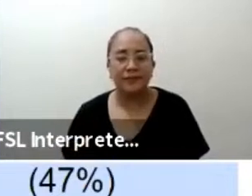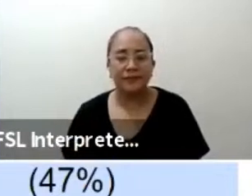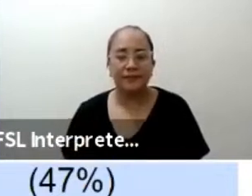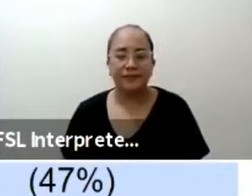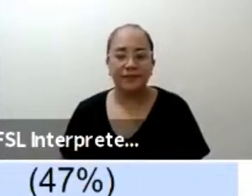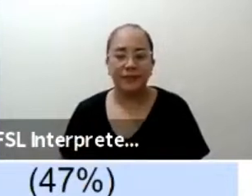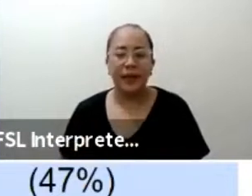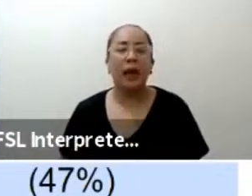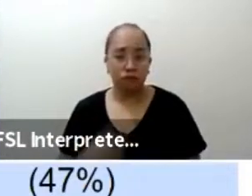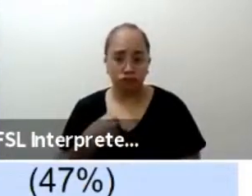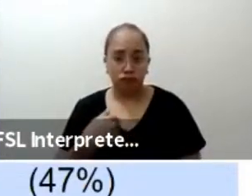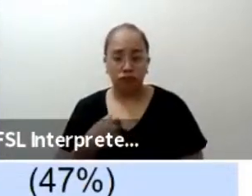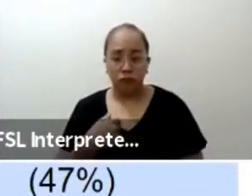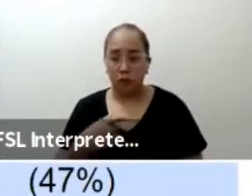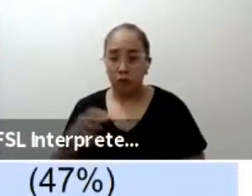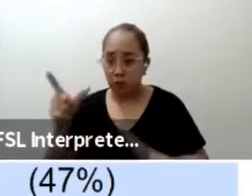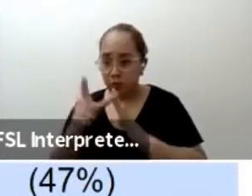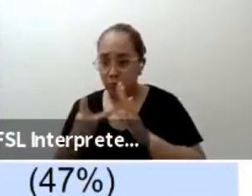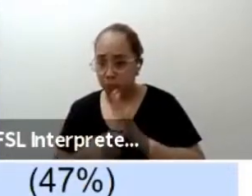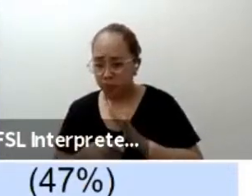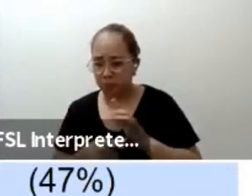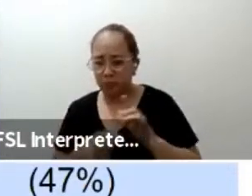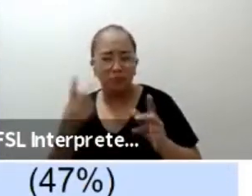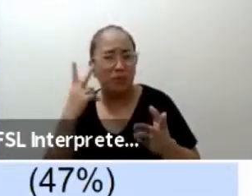Are the laws at cross purposes?